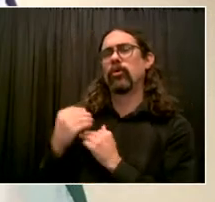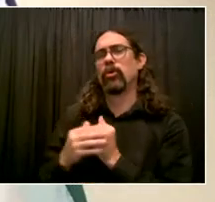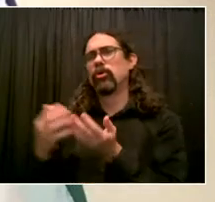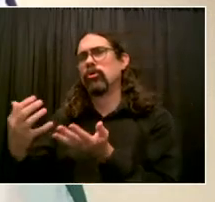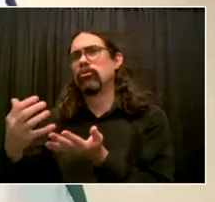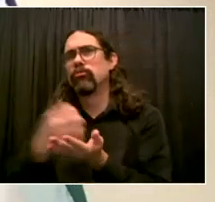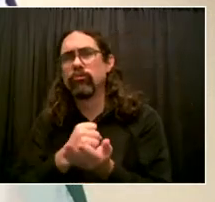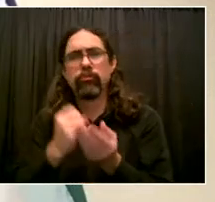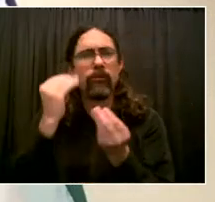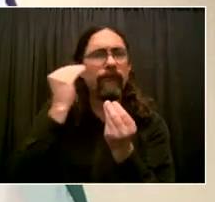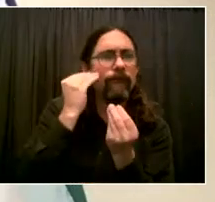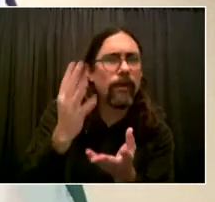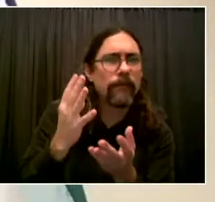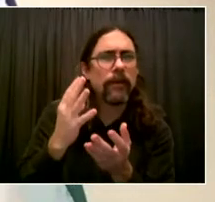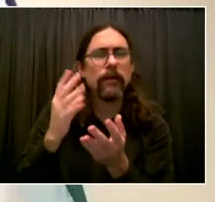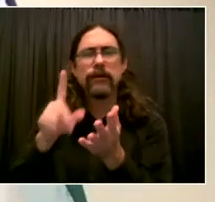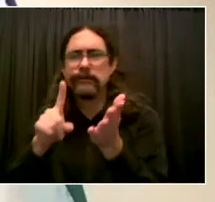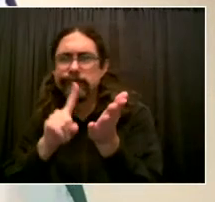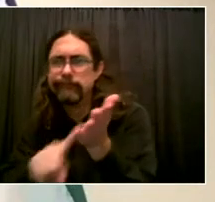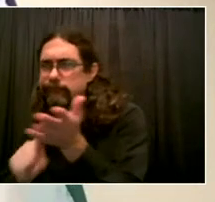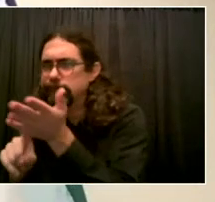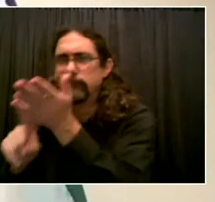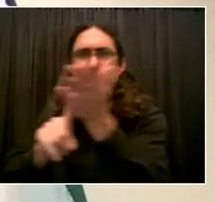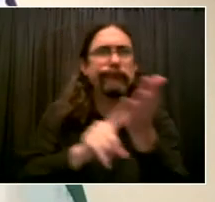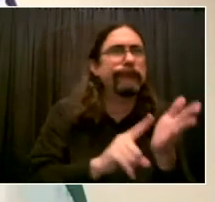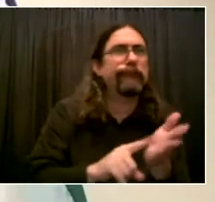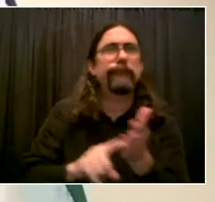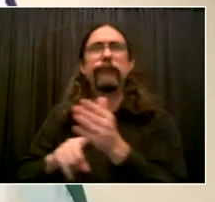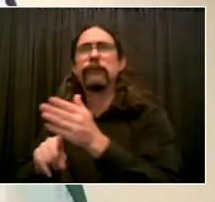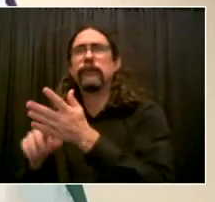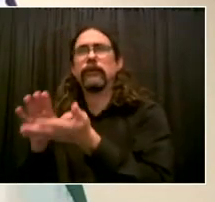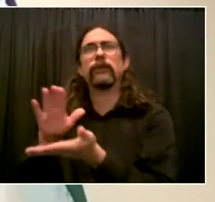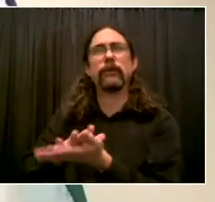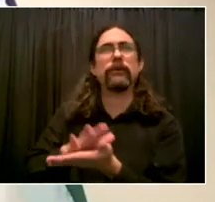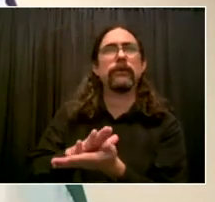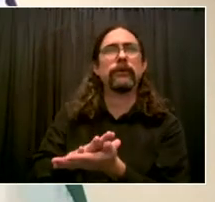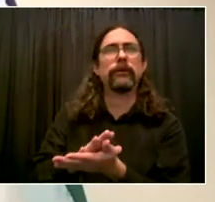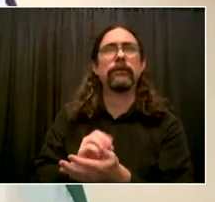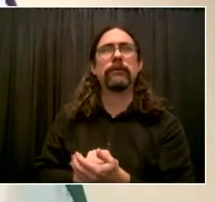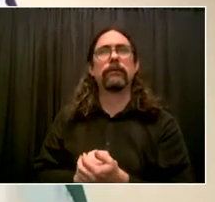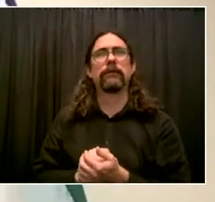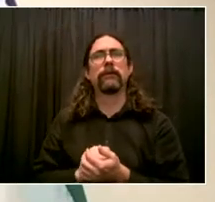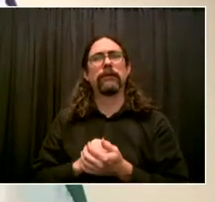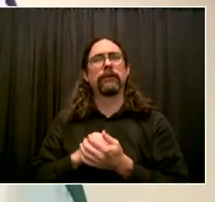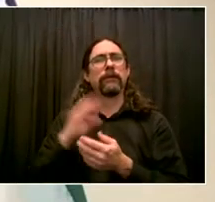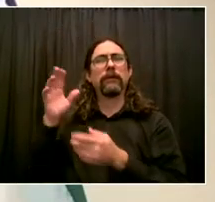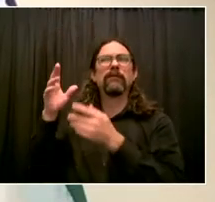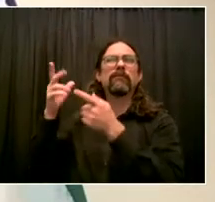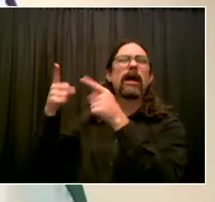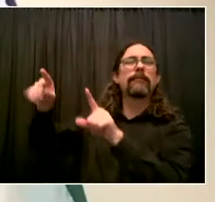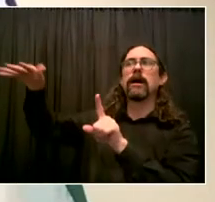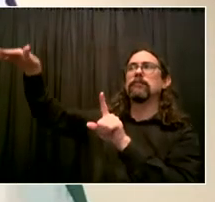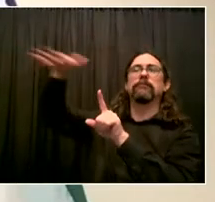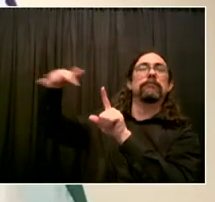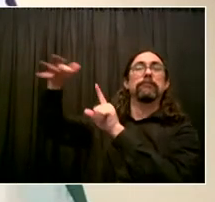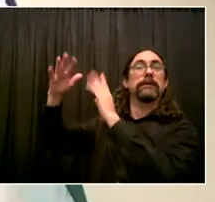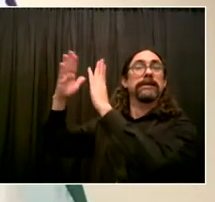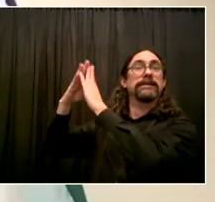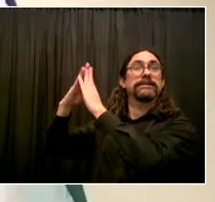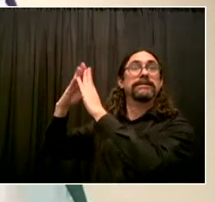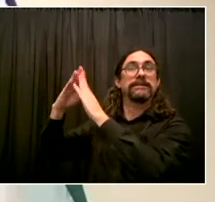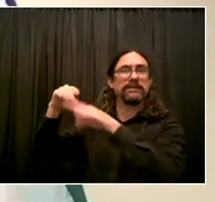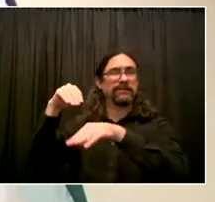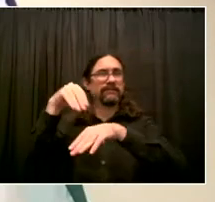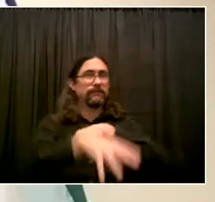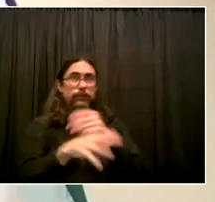And once we take a look at that, then we'll identify that site and then do a scanning at that location. So